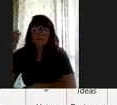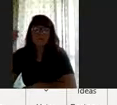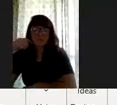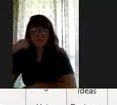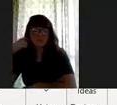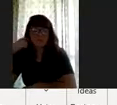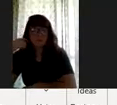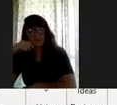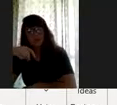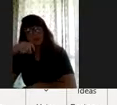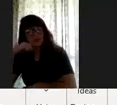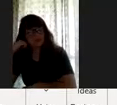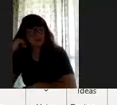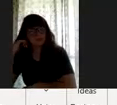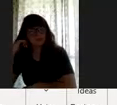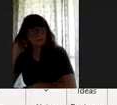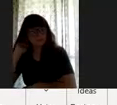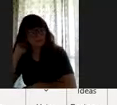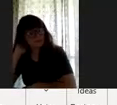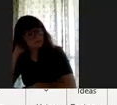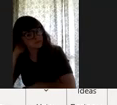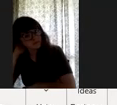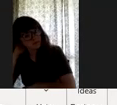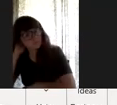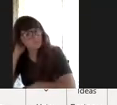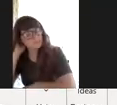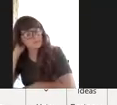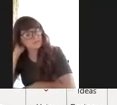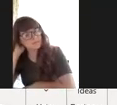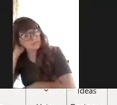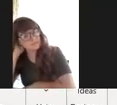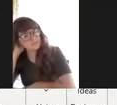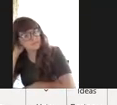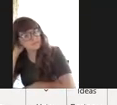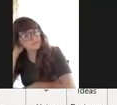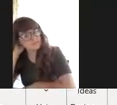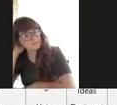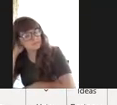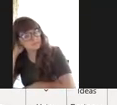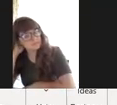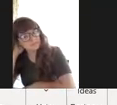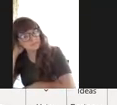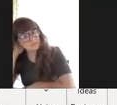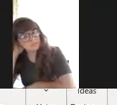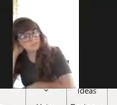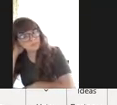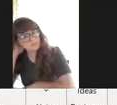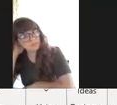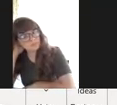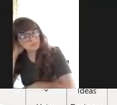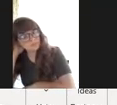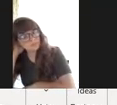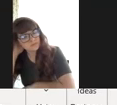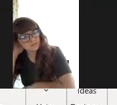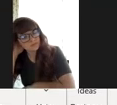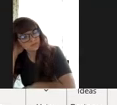truth idea or an axiomatic. It's basically saying, generally speaking, people don't usually take the bullet